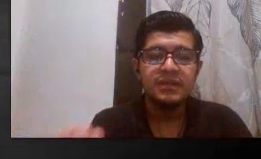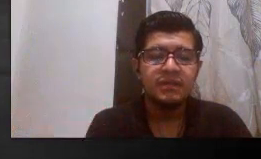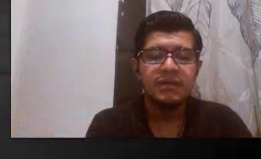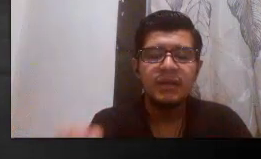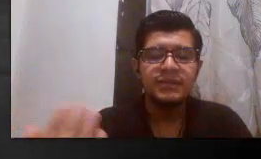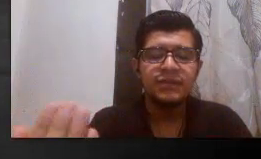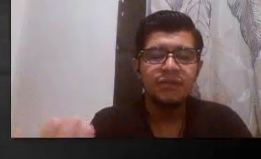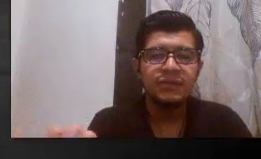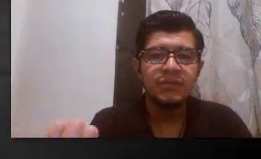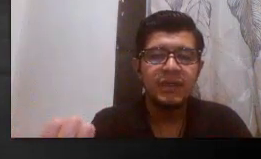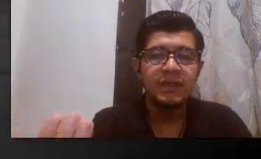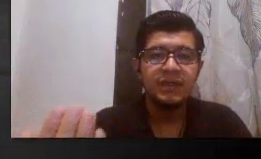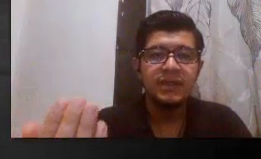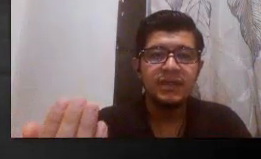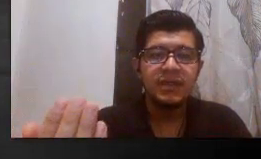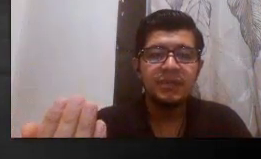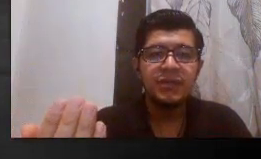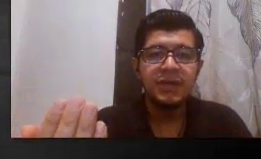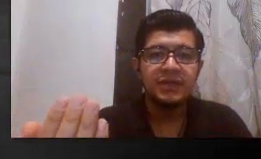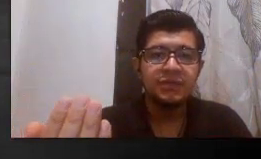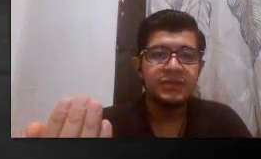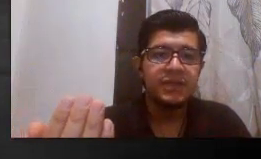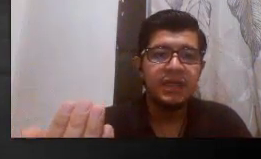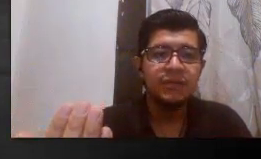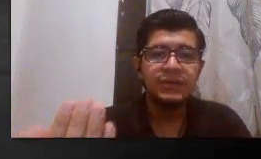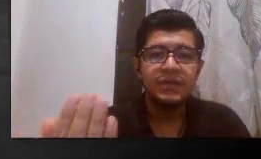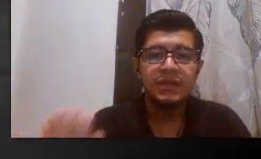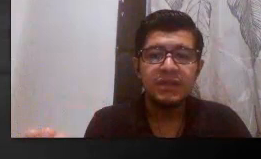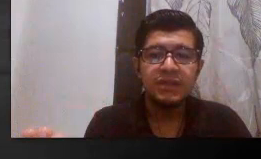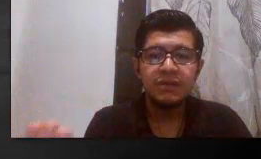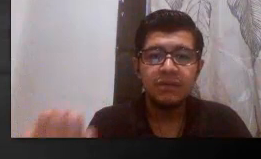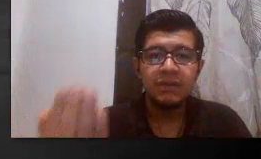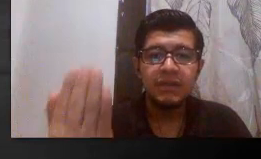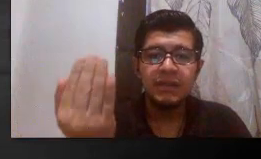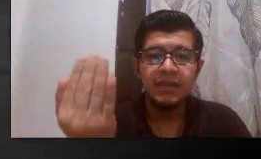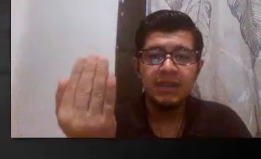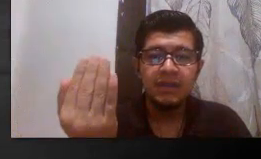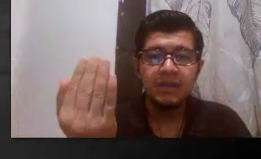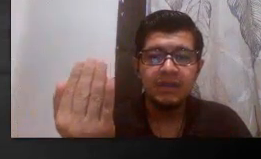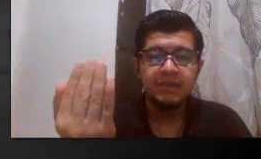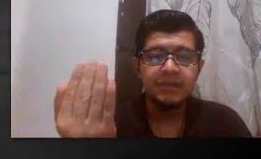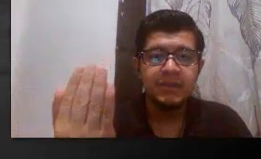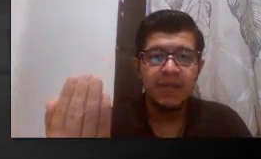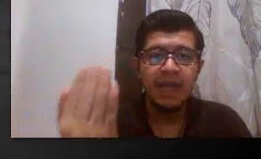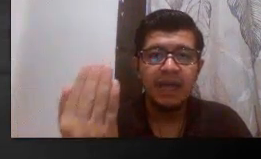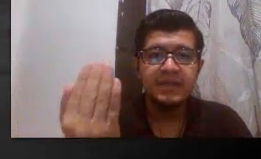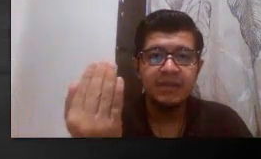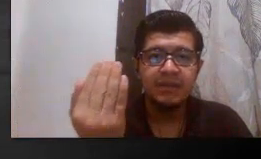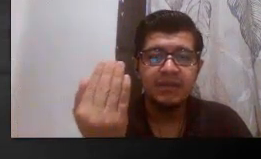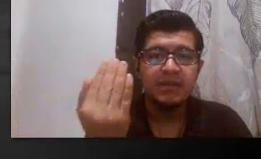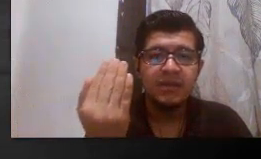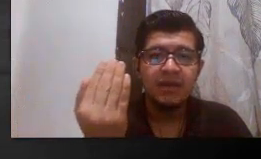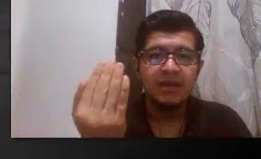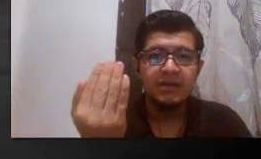speaks, when somebody communicates with sign language, not only the hands